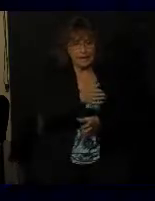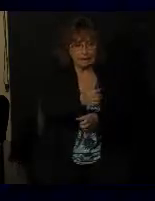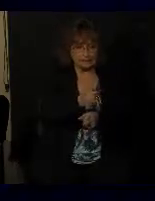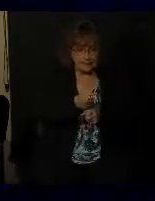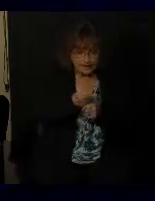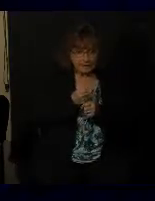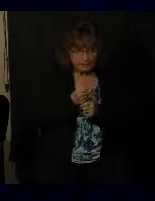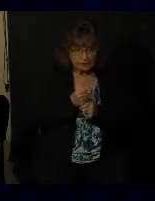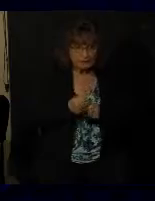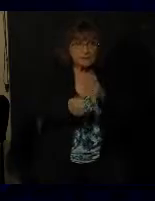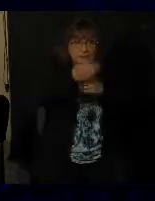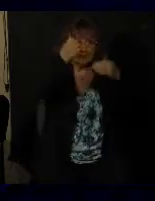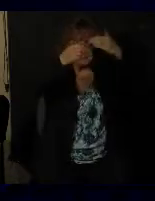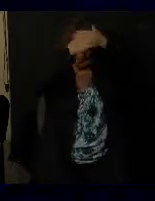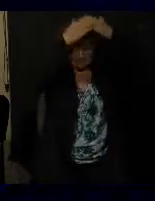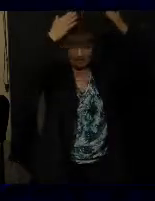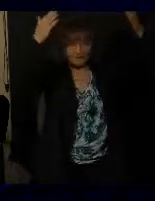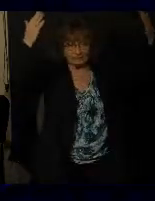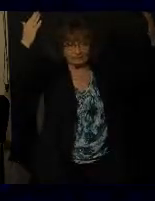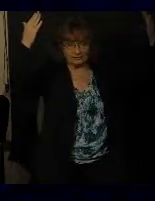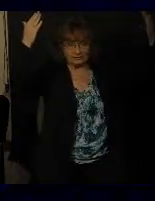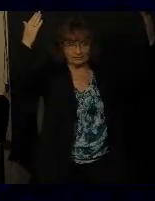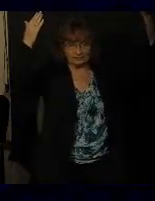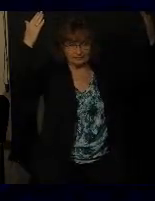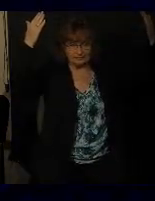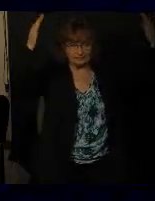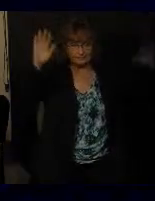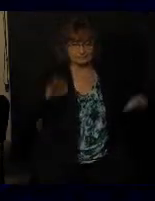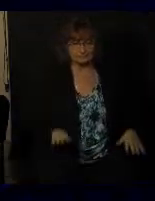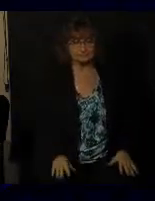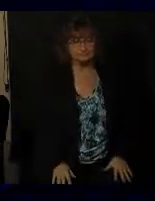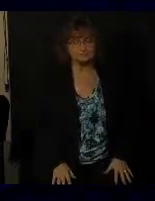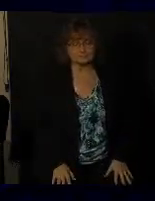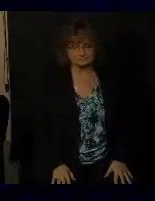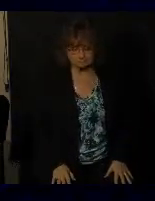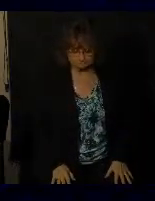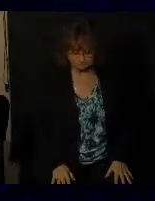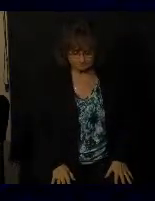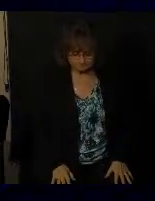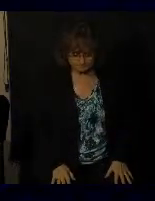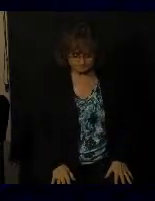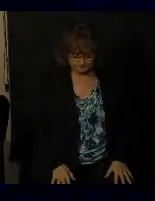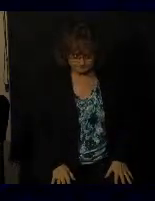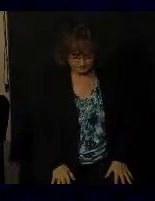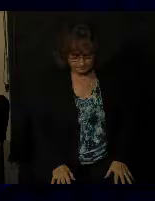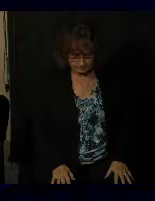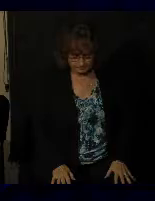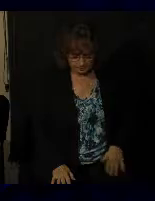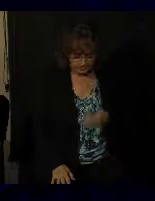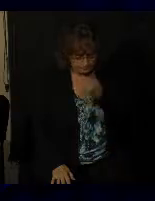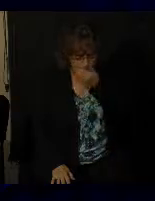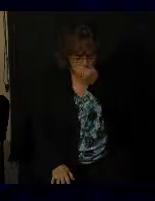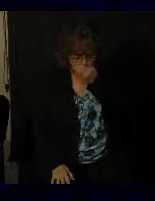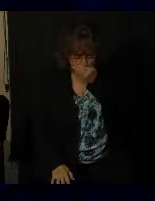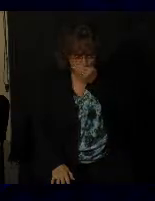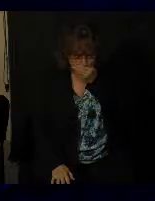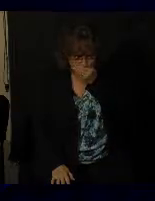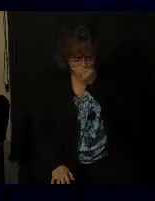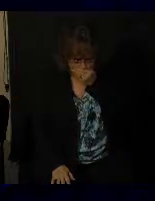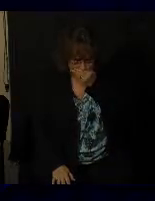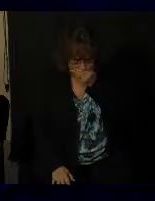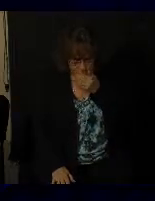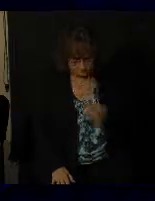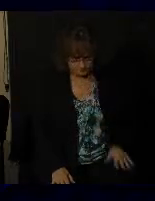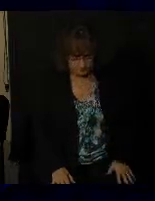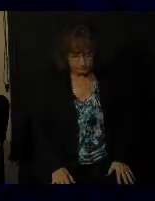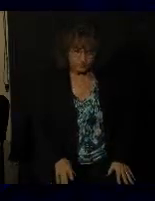If I could only tell you how many times I've read that scripture and I have had a blast reading it. I'm not kidding you. A month ago when